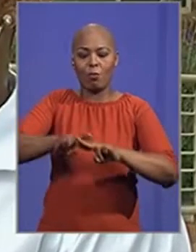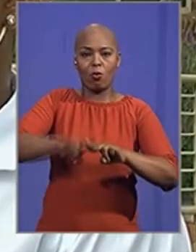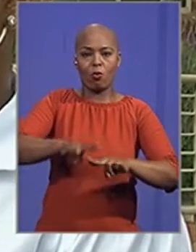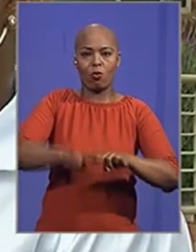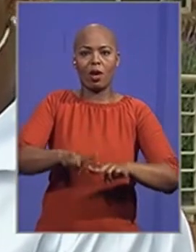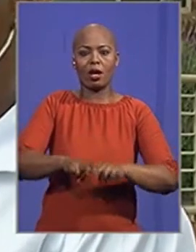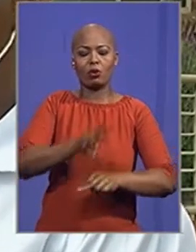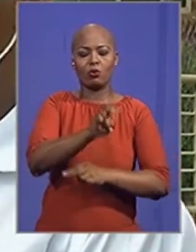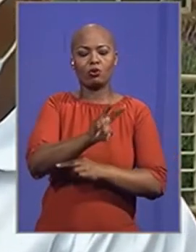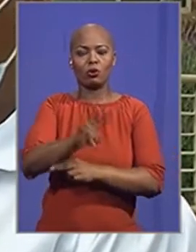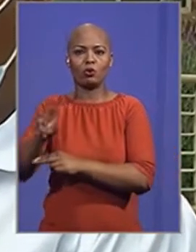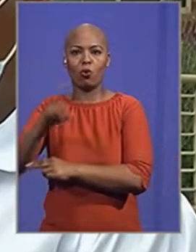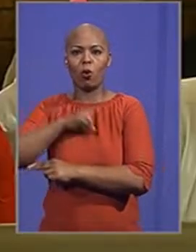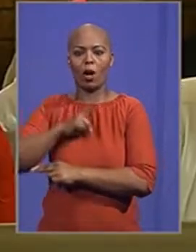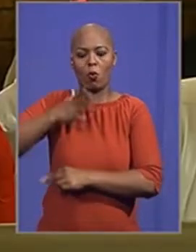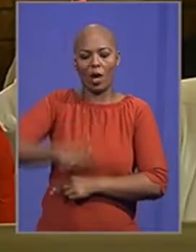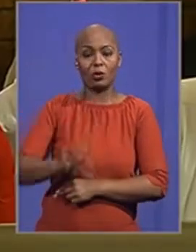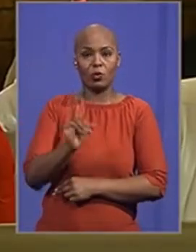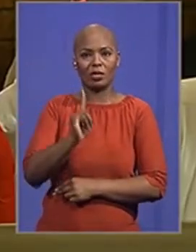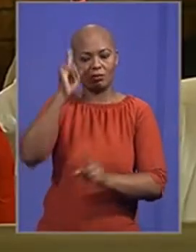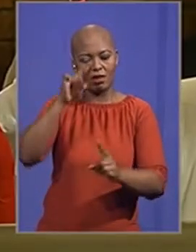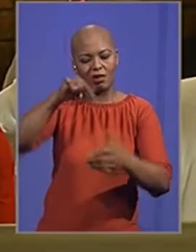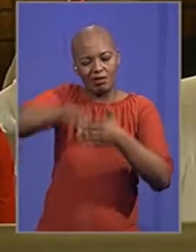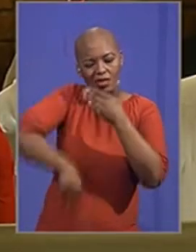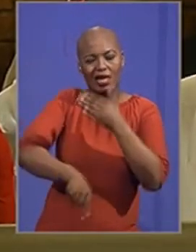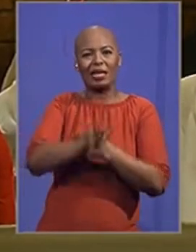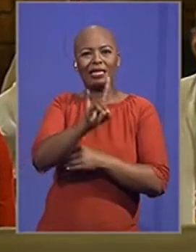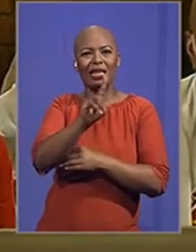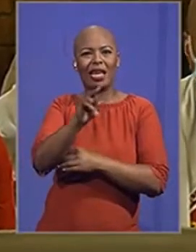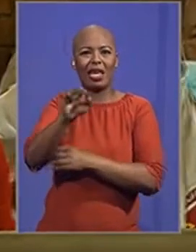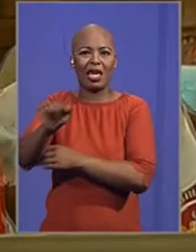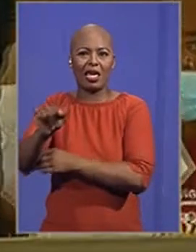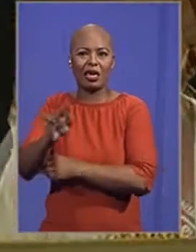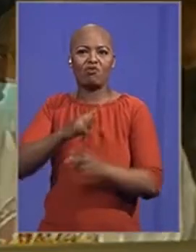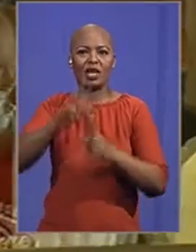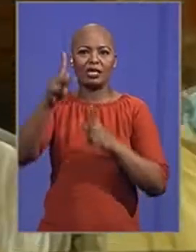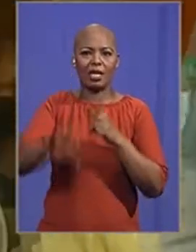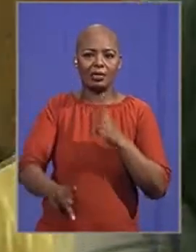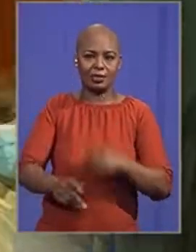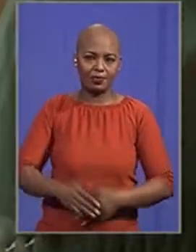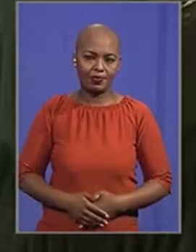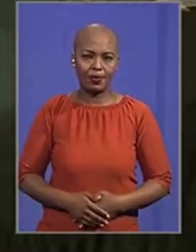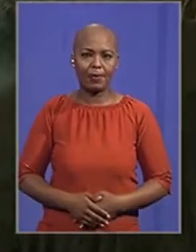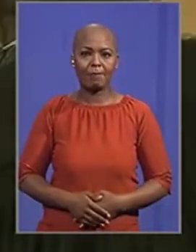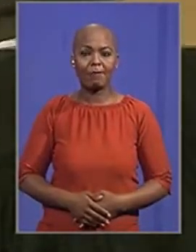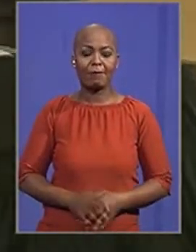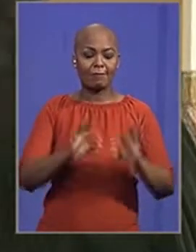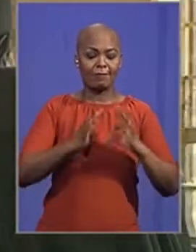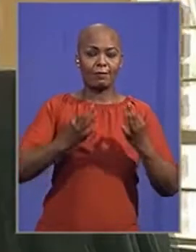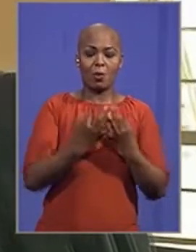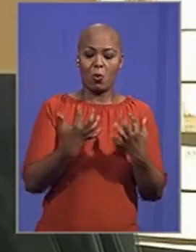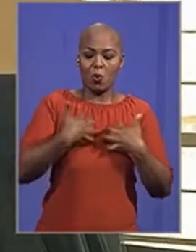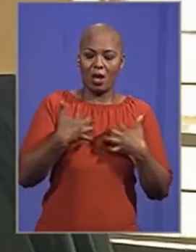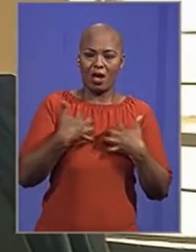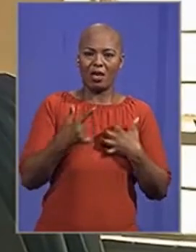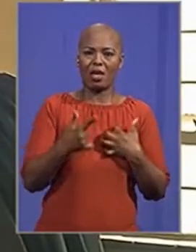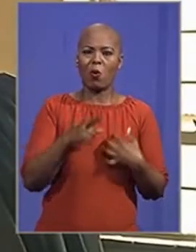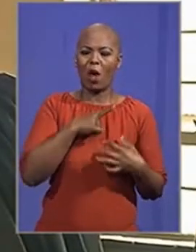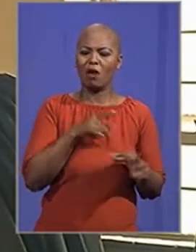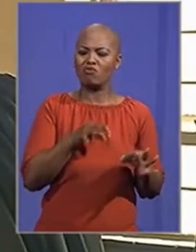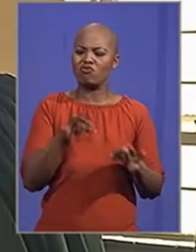to get the DNA results. Ba malapa ba tlhobaetšwa ke go dirišwa ga dipoelo tša DNA. O bile